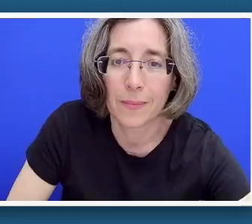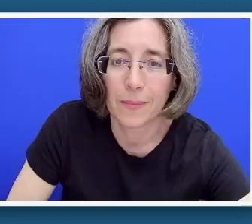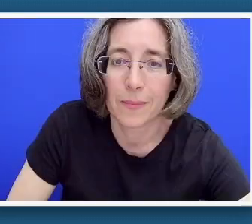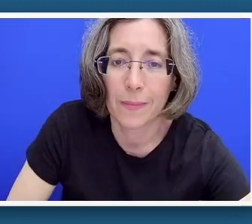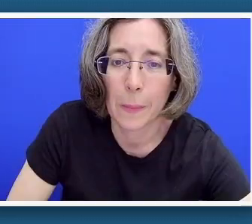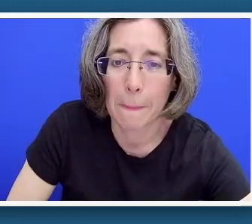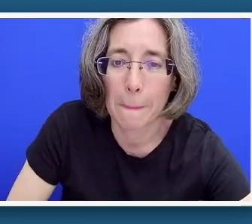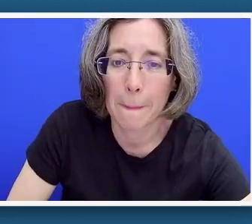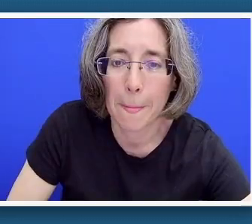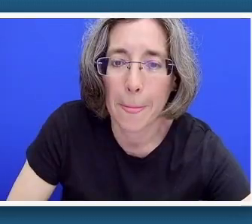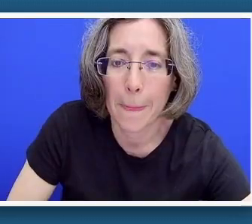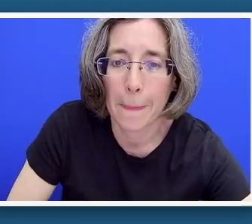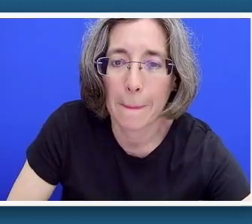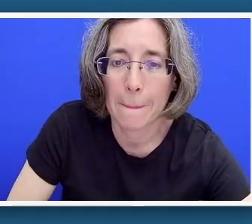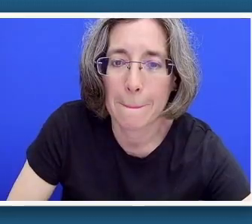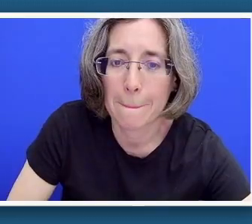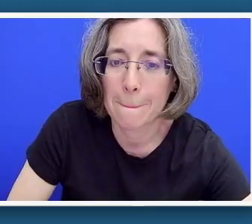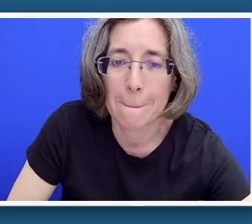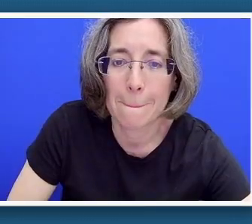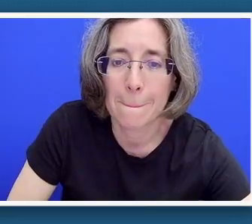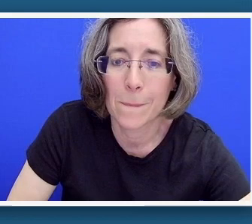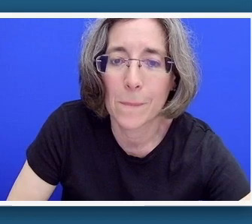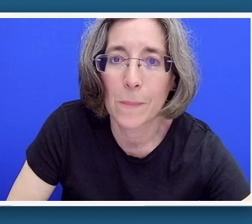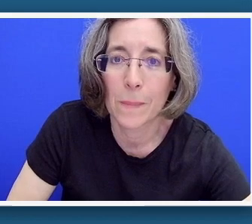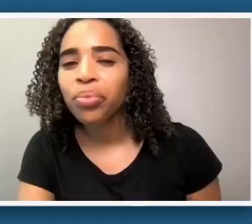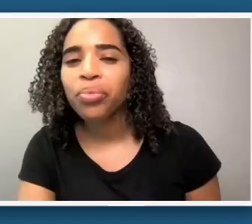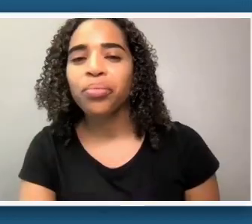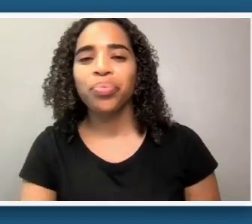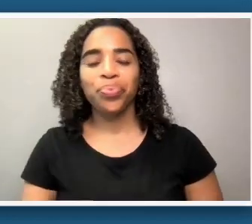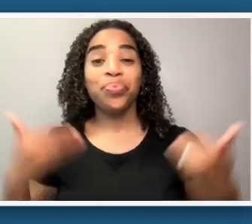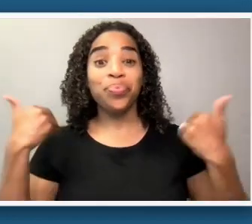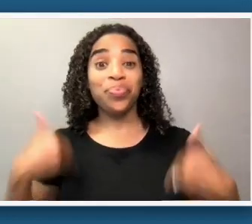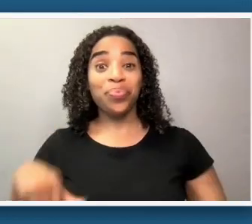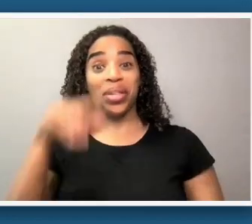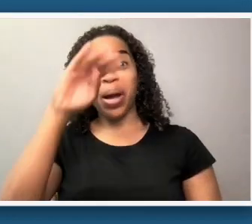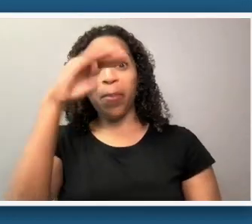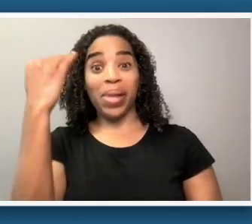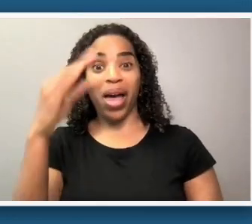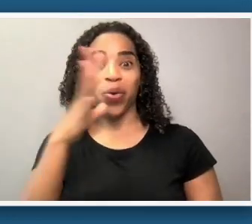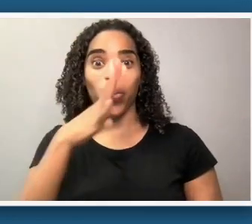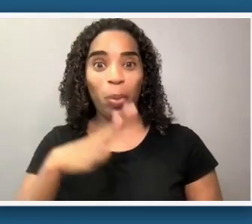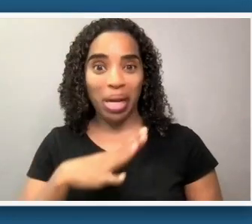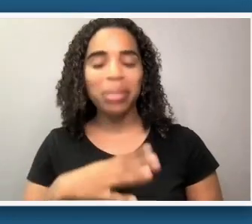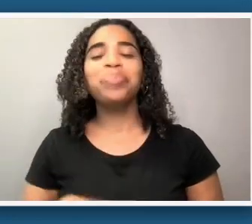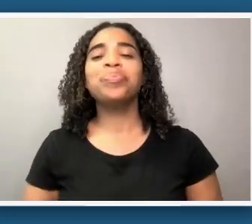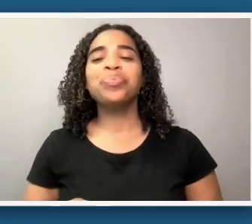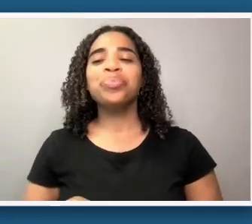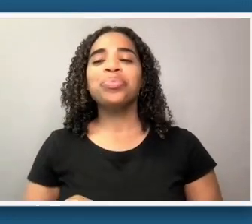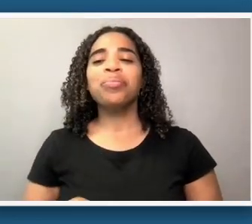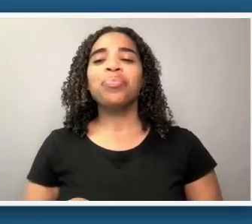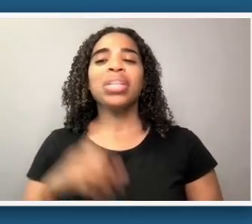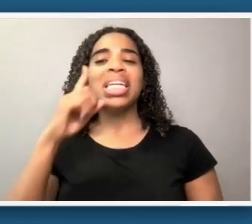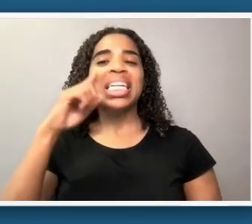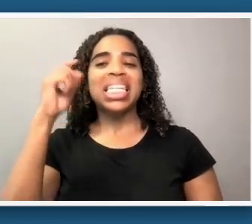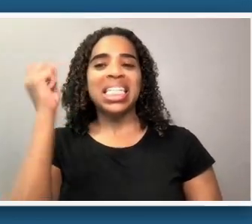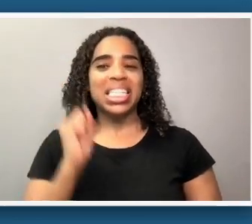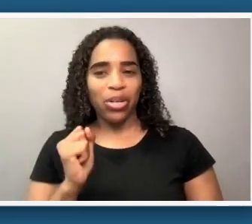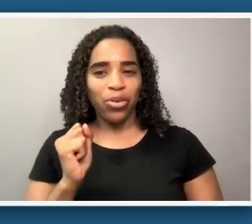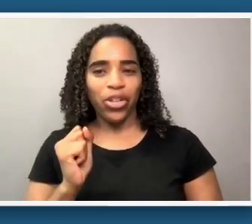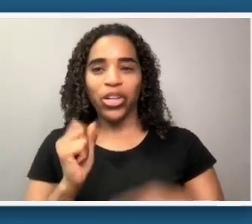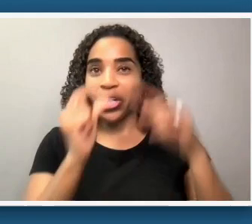visual description of myself, I am a Black woman. I have a silver superhero